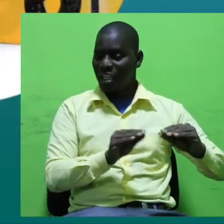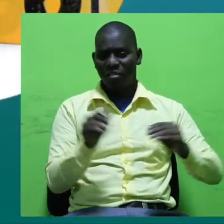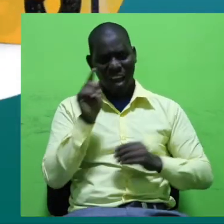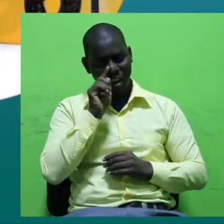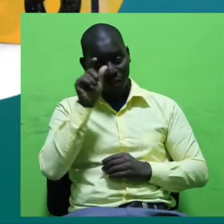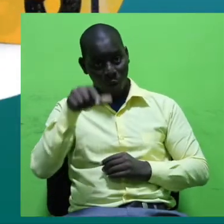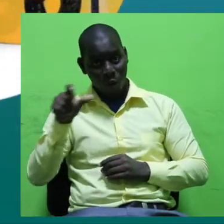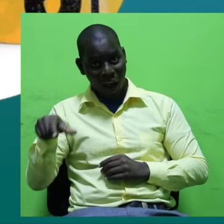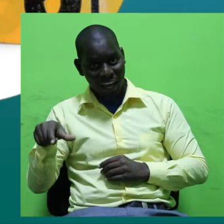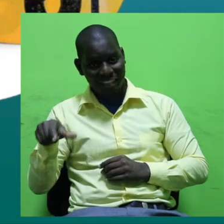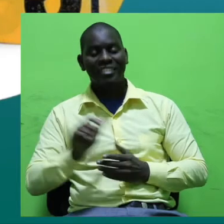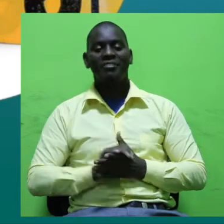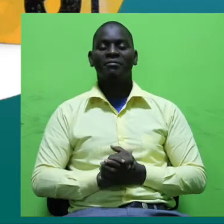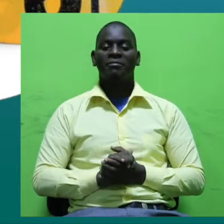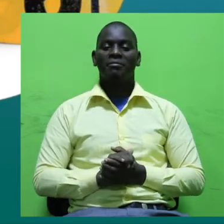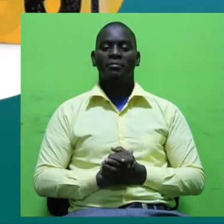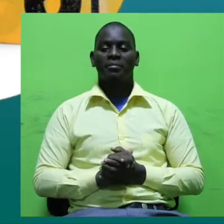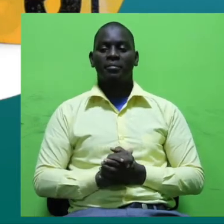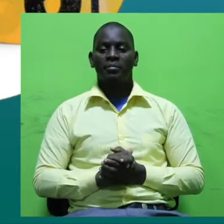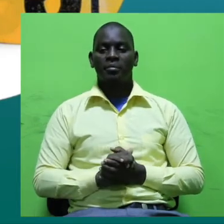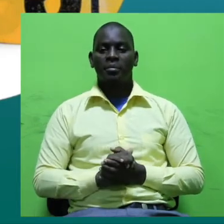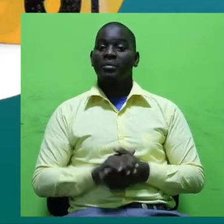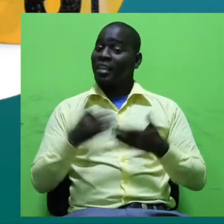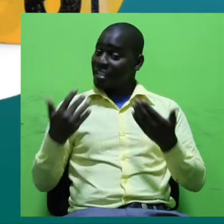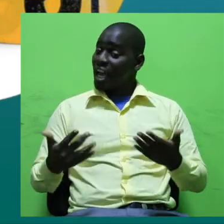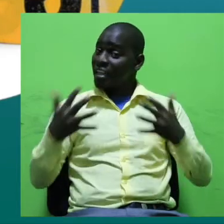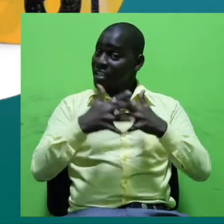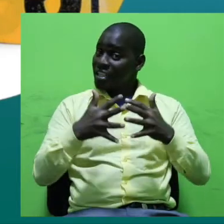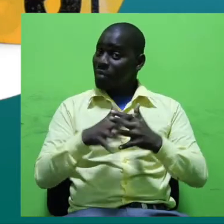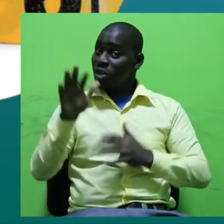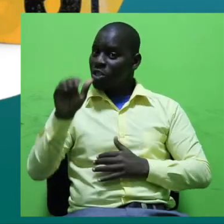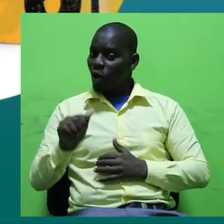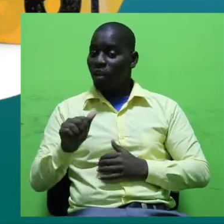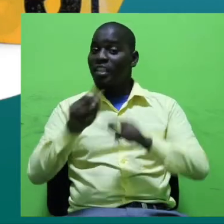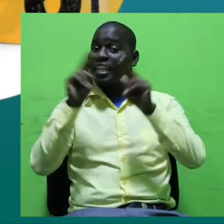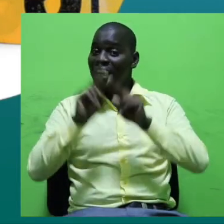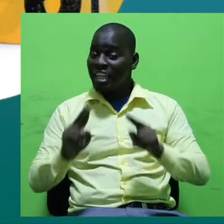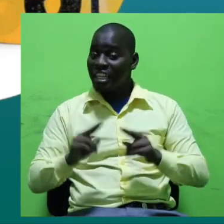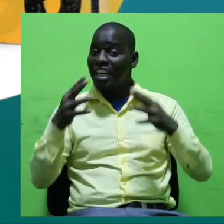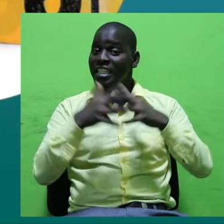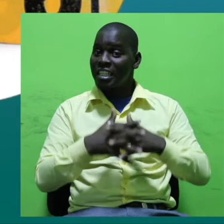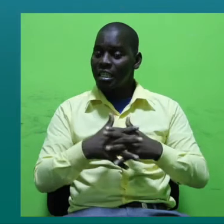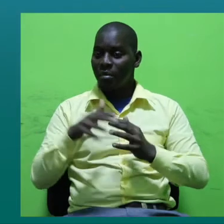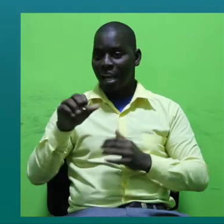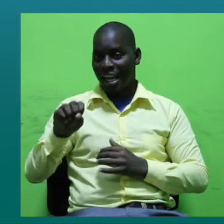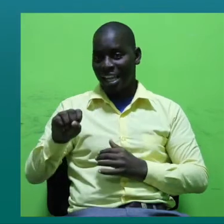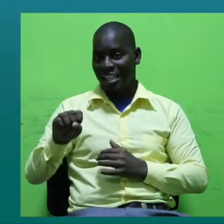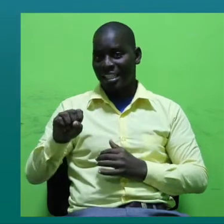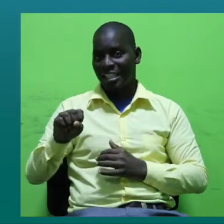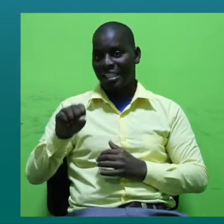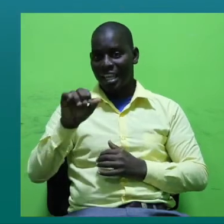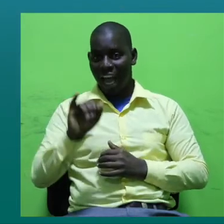or tape. Other units for length are millimeters, centimeters, and kilometers.